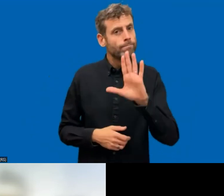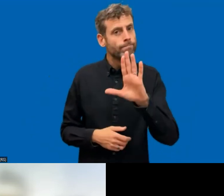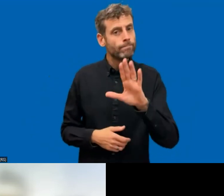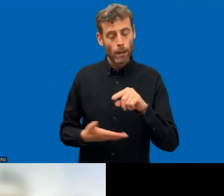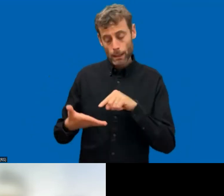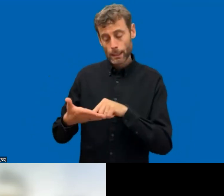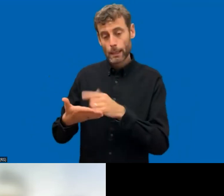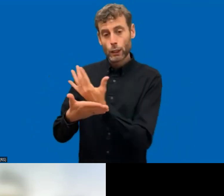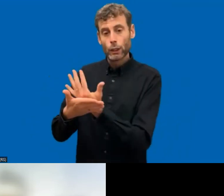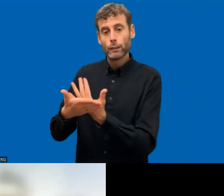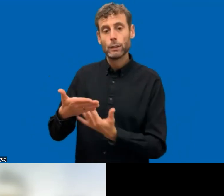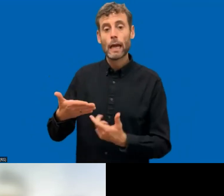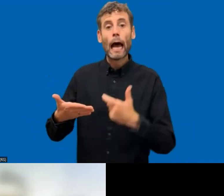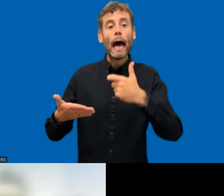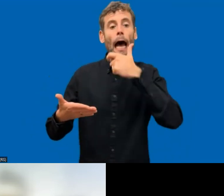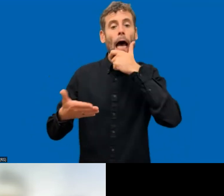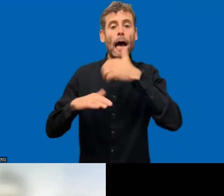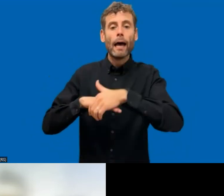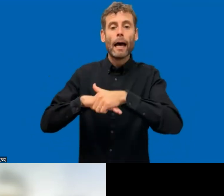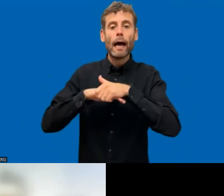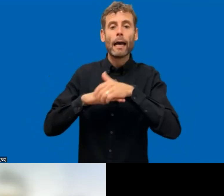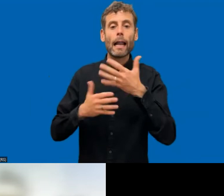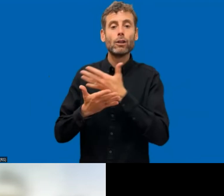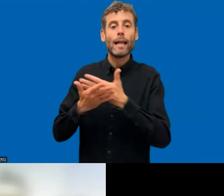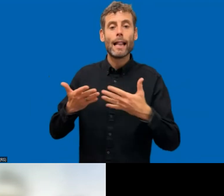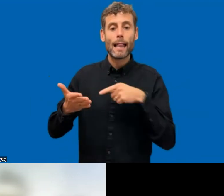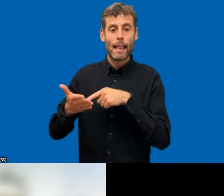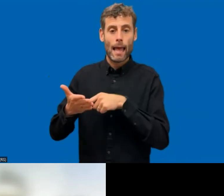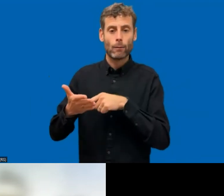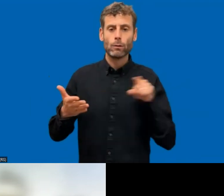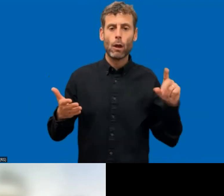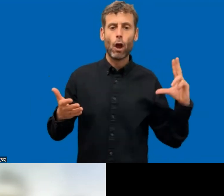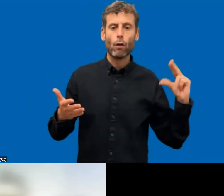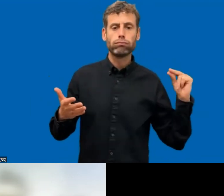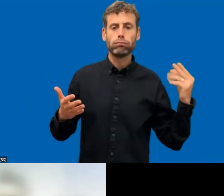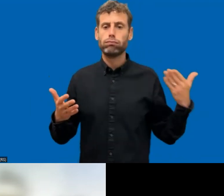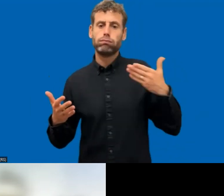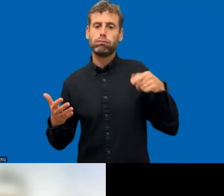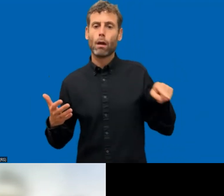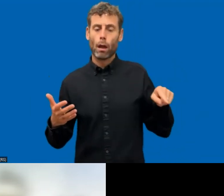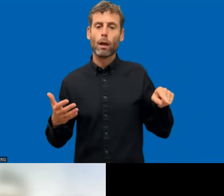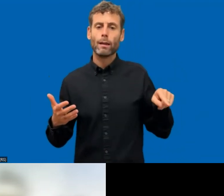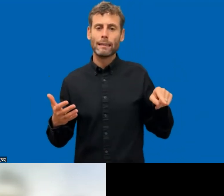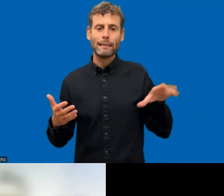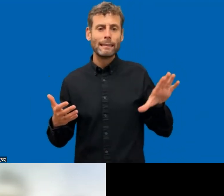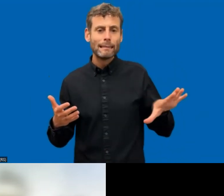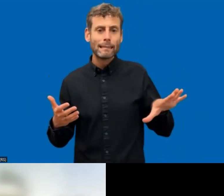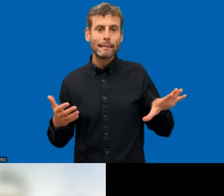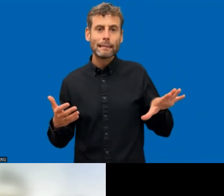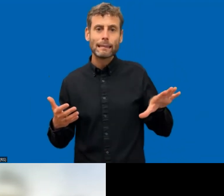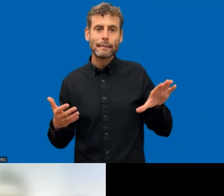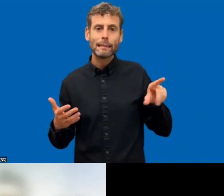public authorities. This is, the green room. So this is just we have background noise, please, Rachel. You are for